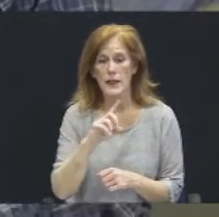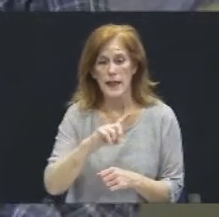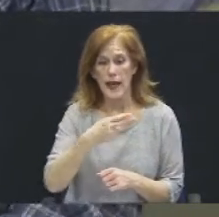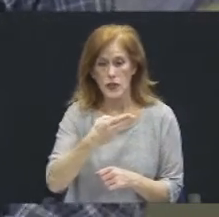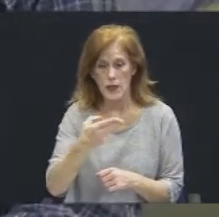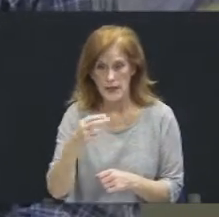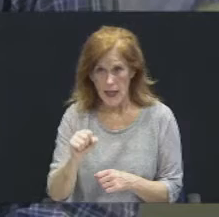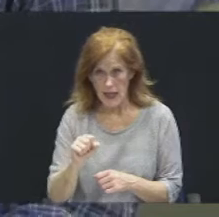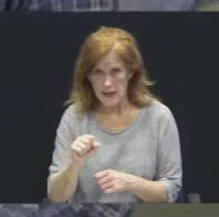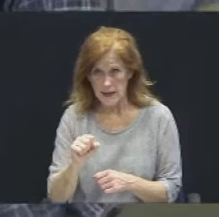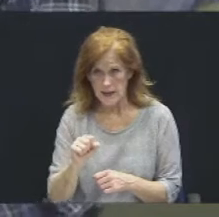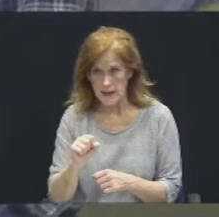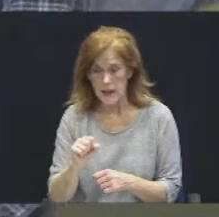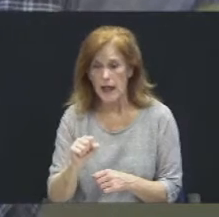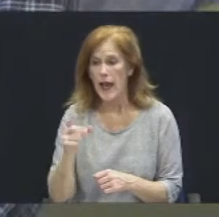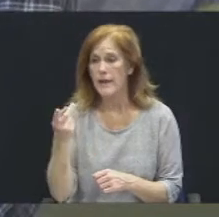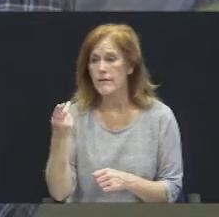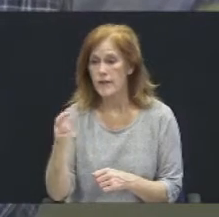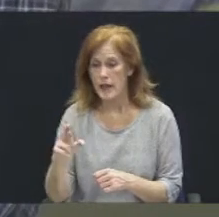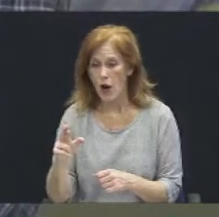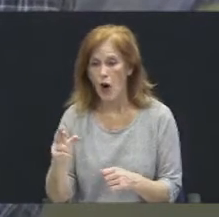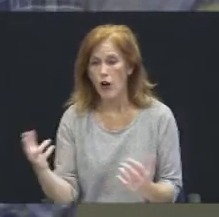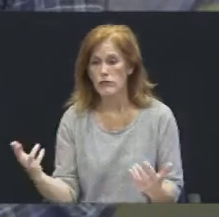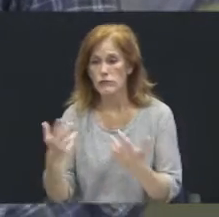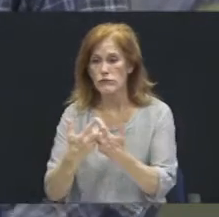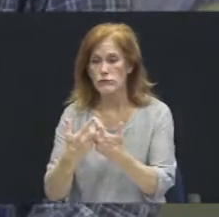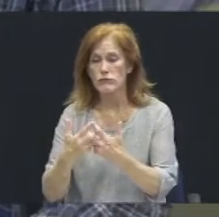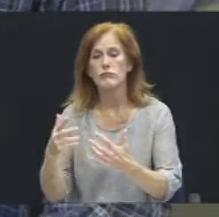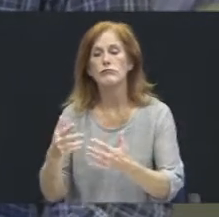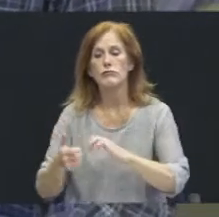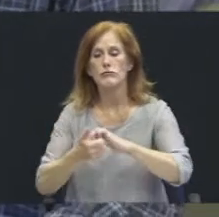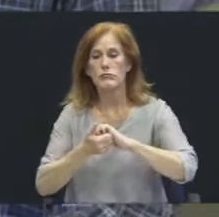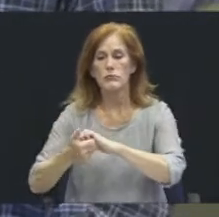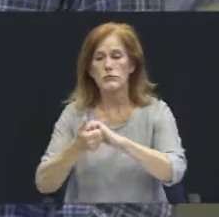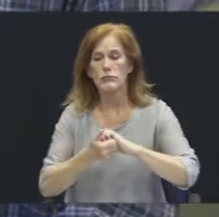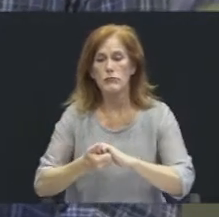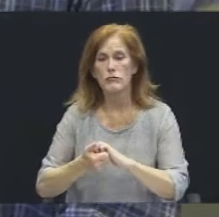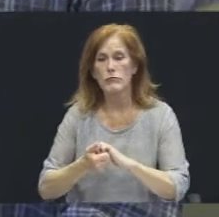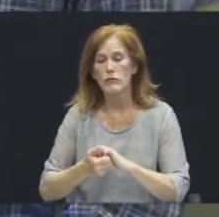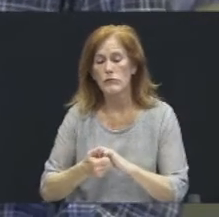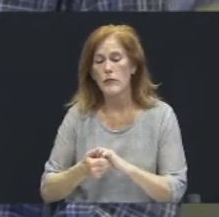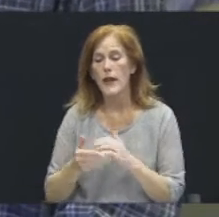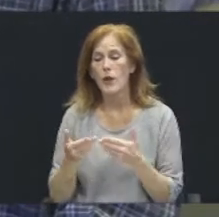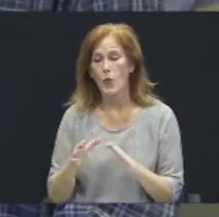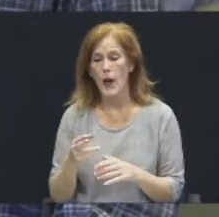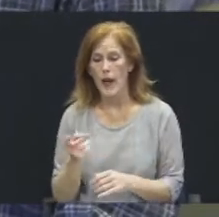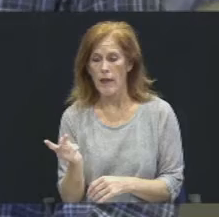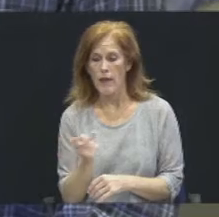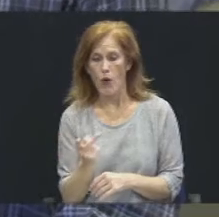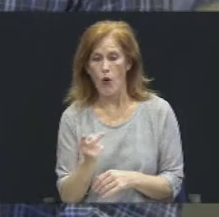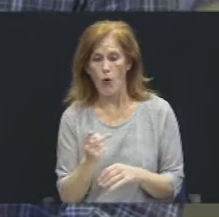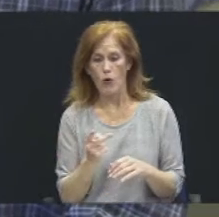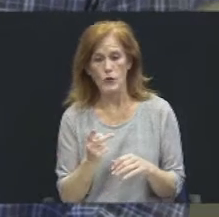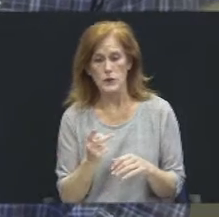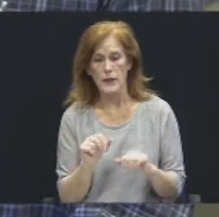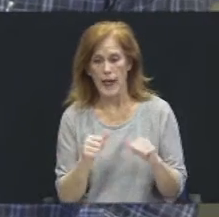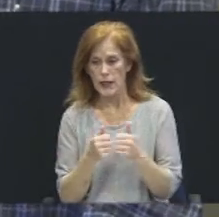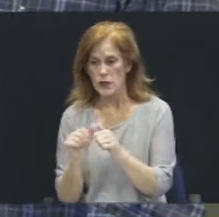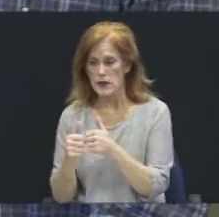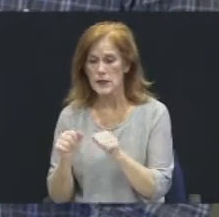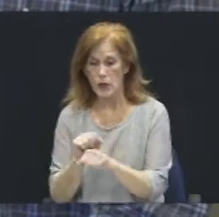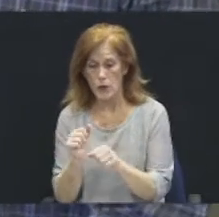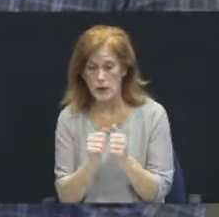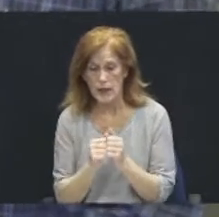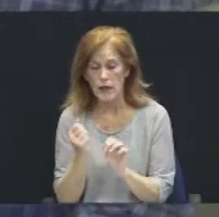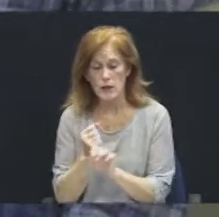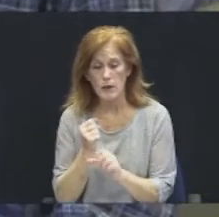Health and Human Services and Vocational Rehabilitation and how they can work together to make sure that we have good